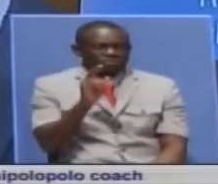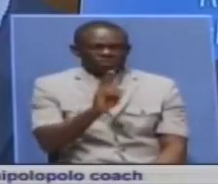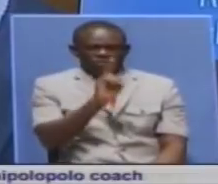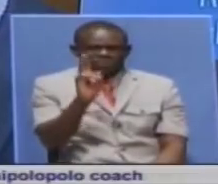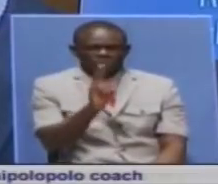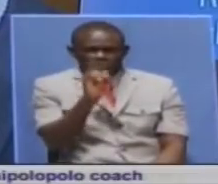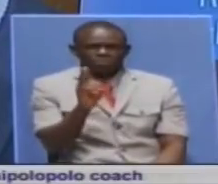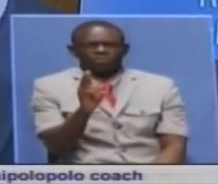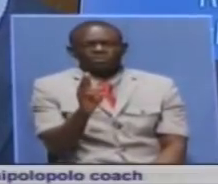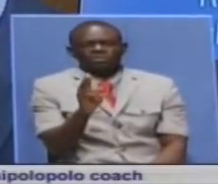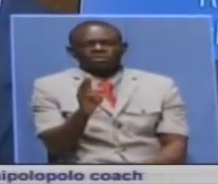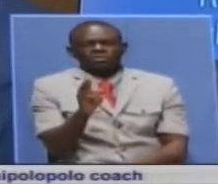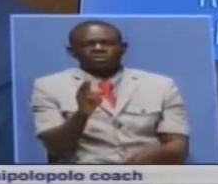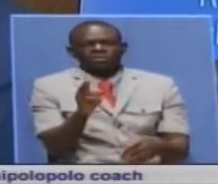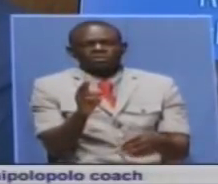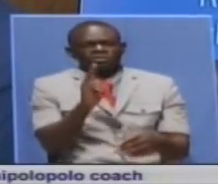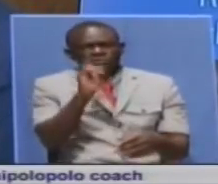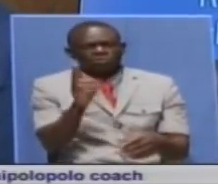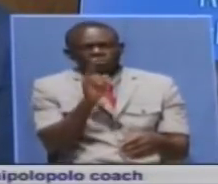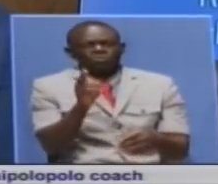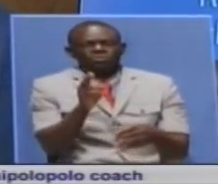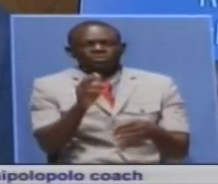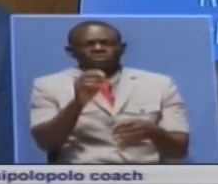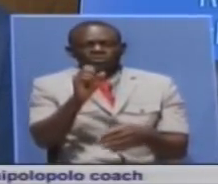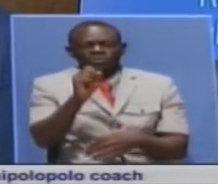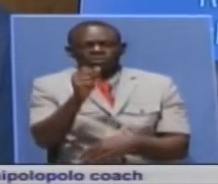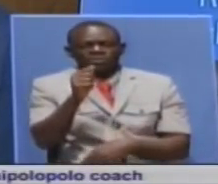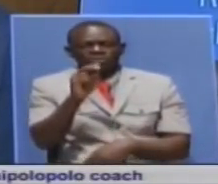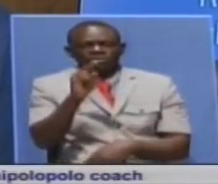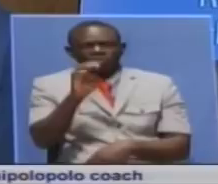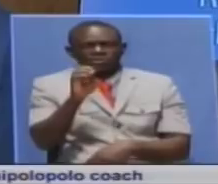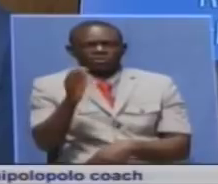was a round thing with valves inside,